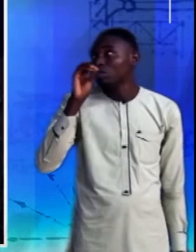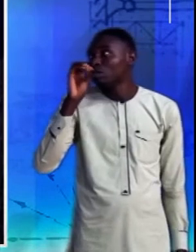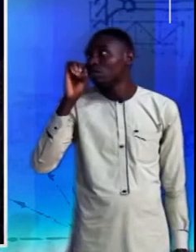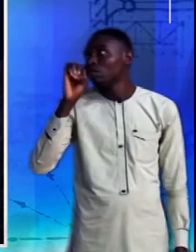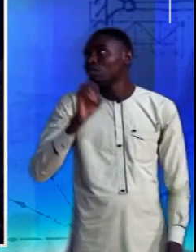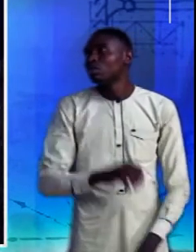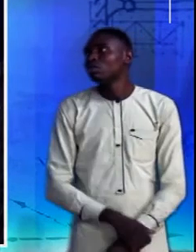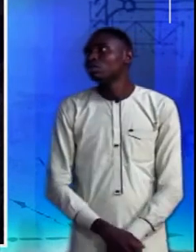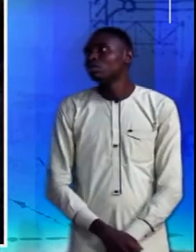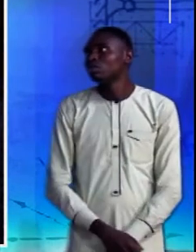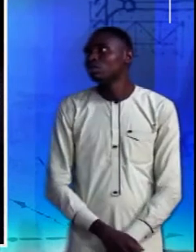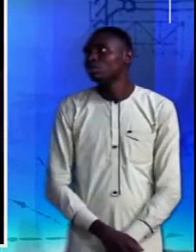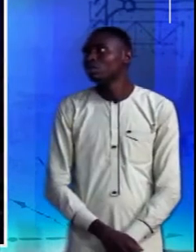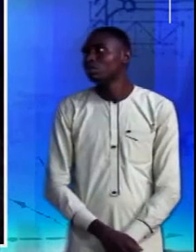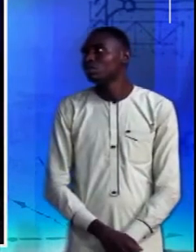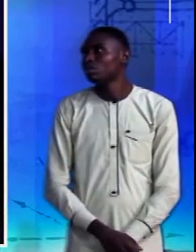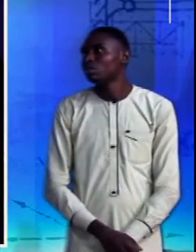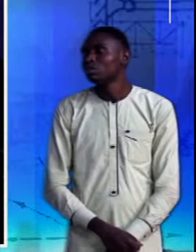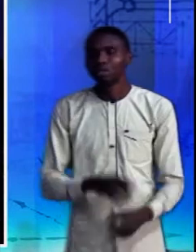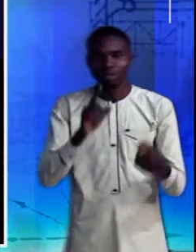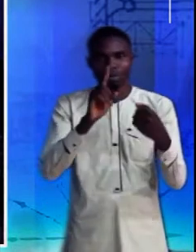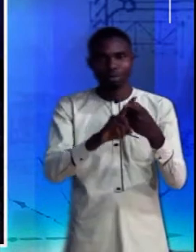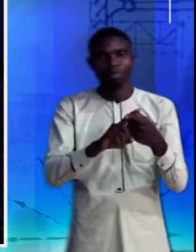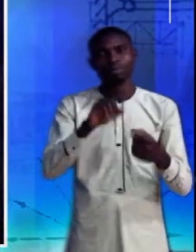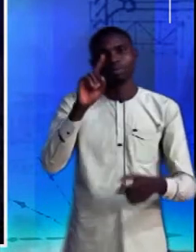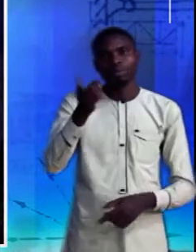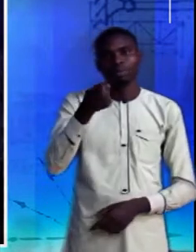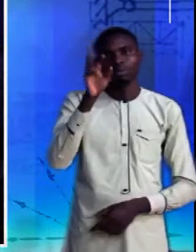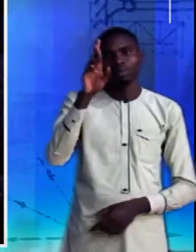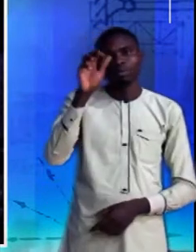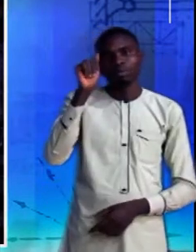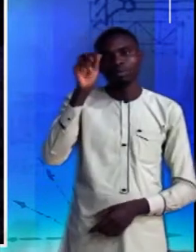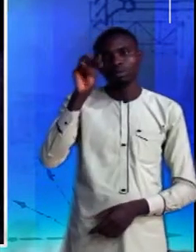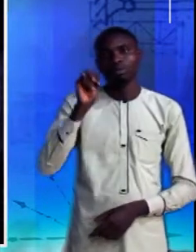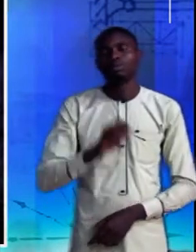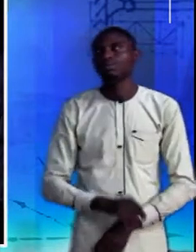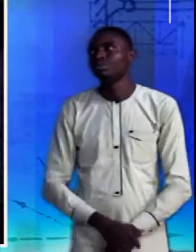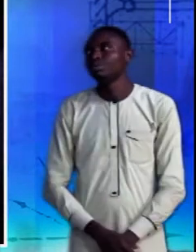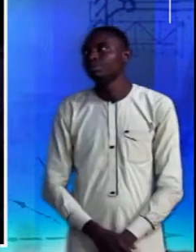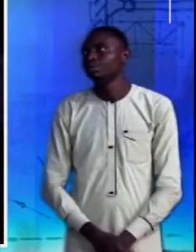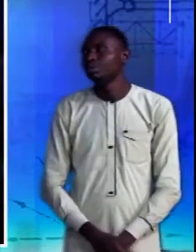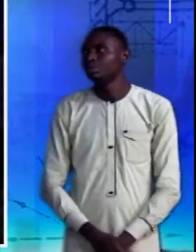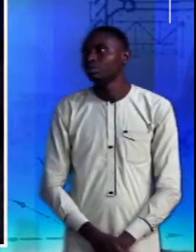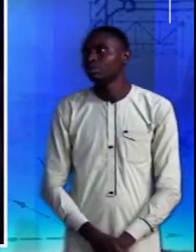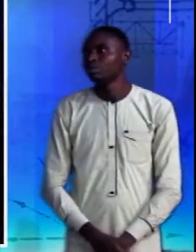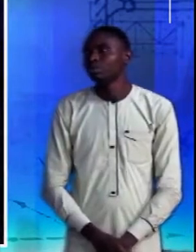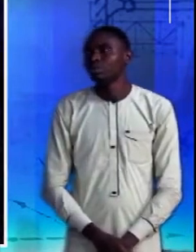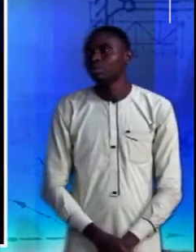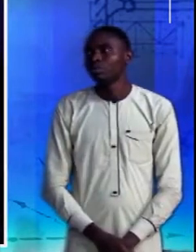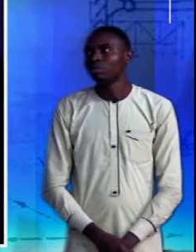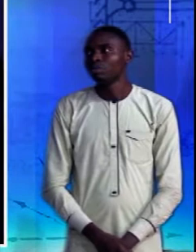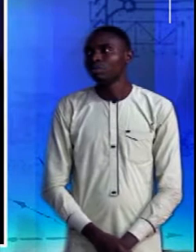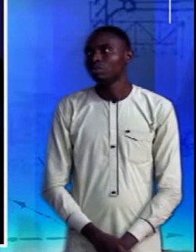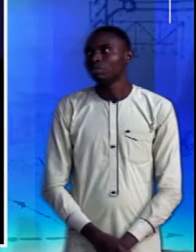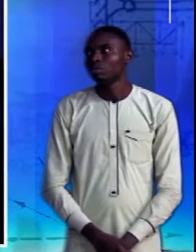0 times 2 is 0. Anything multiplied by 0 is 0. 0 times